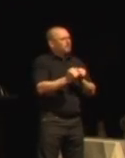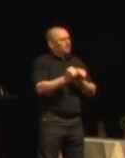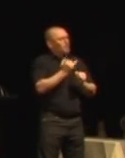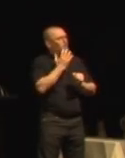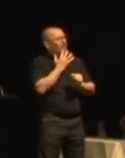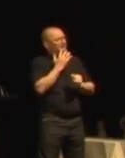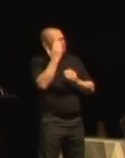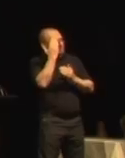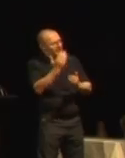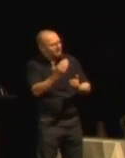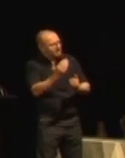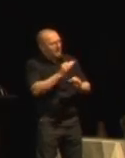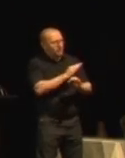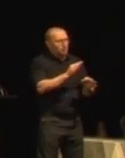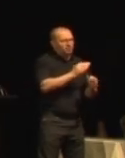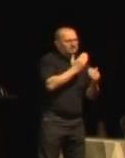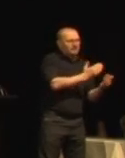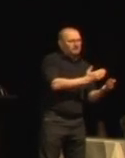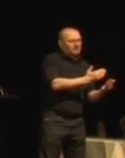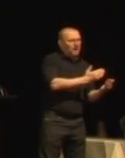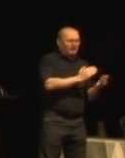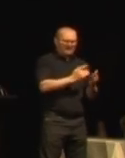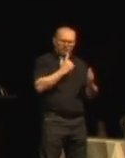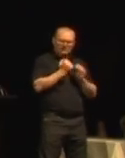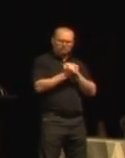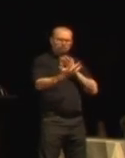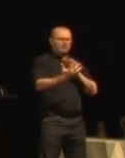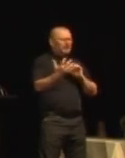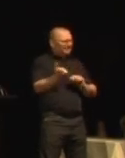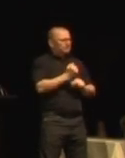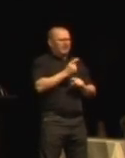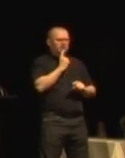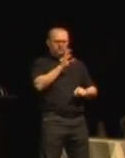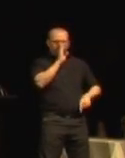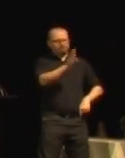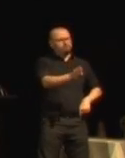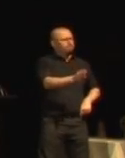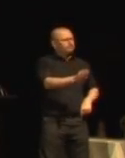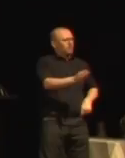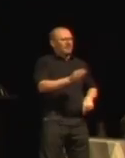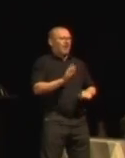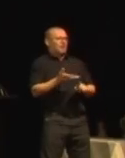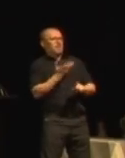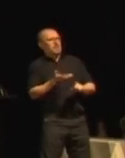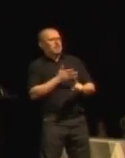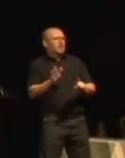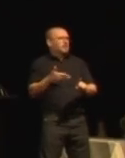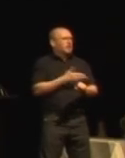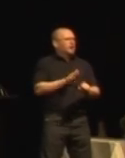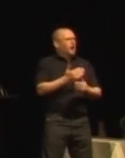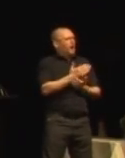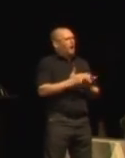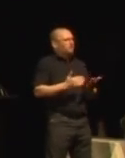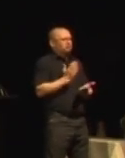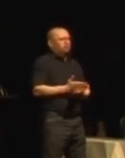must be able to speak directly when we disagree and when we think things need to improve. We cannot withhold hard truths.